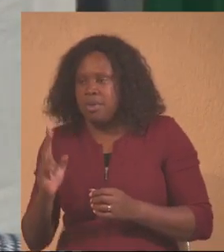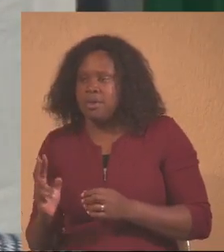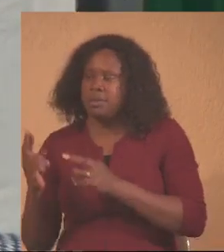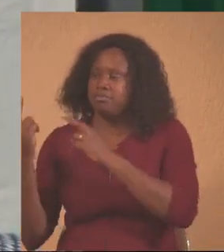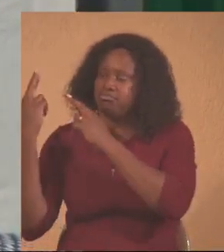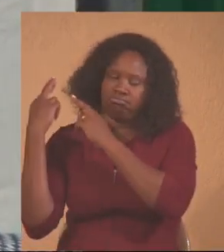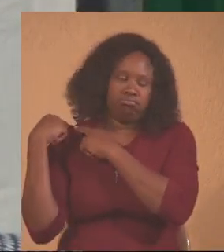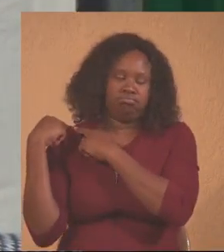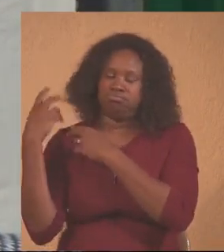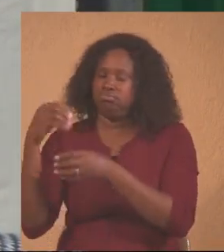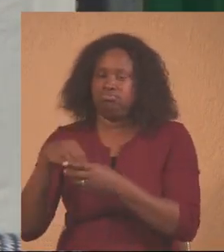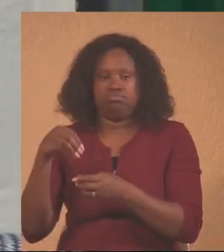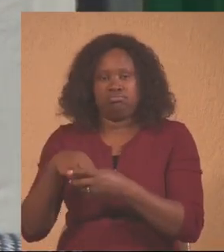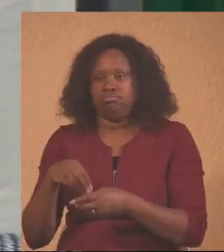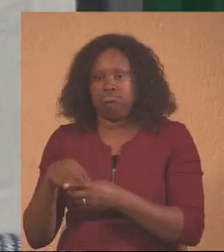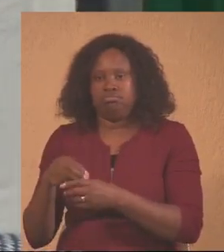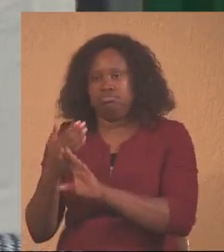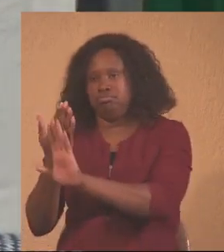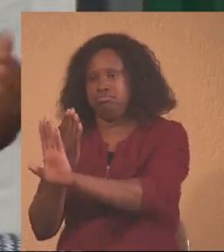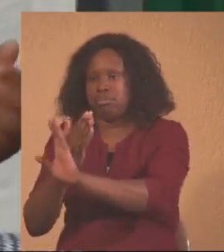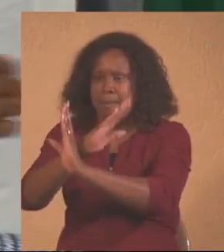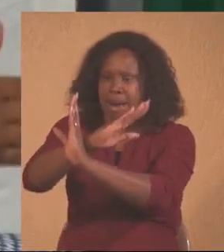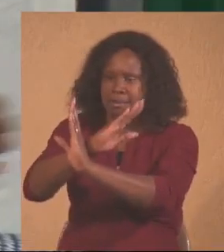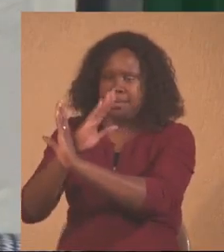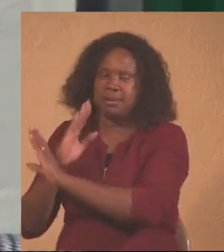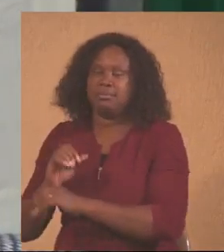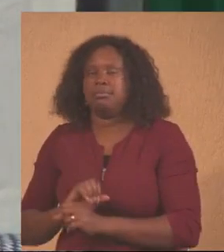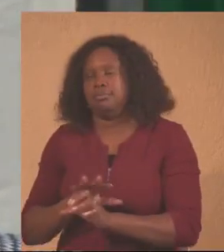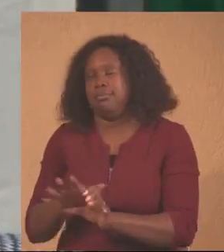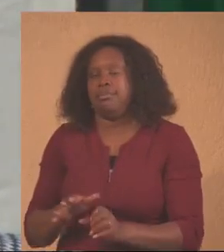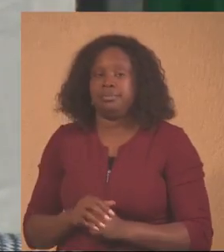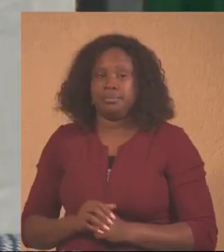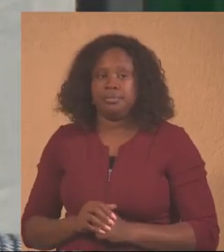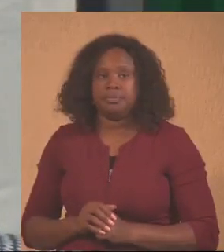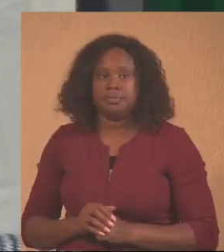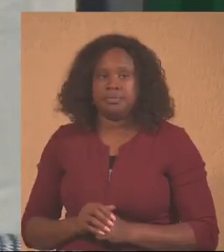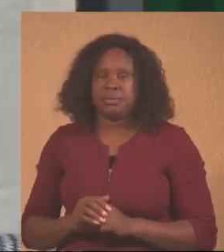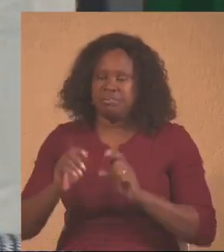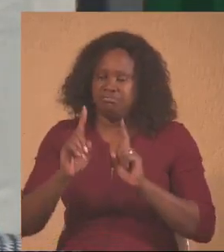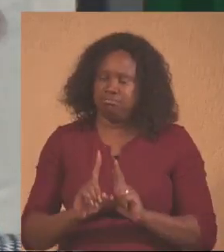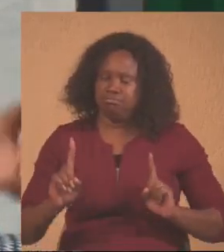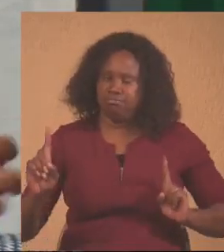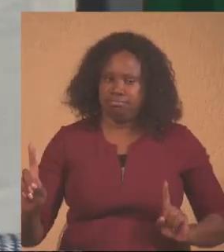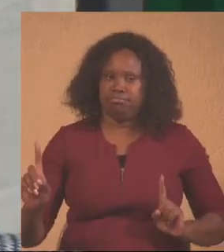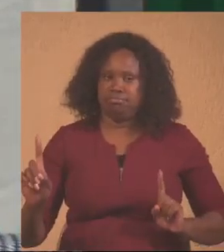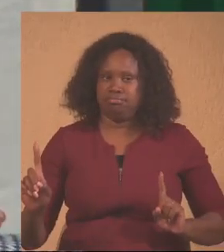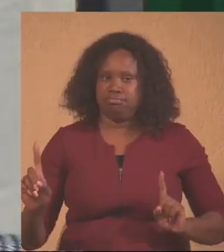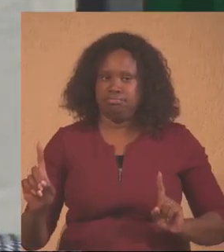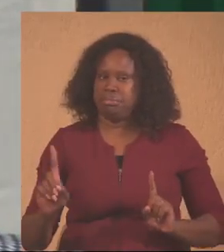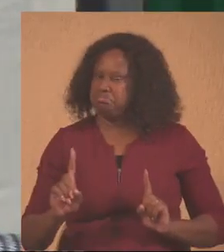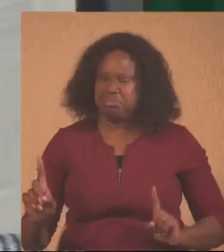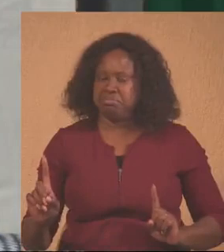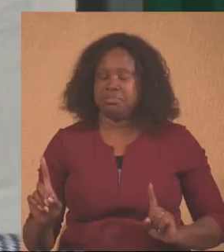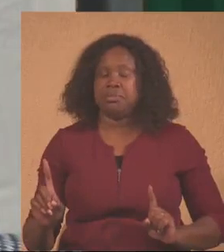role in the lockdown to say, maintain the social distance. Whatever preventive measures that are